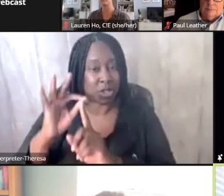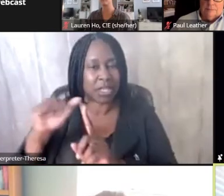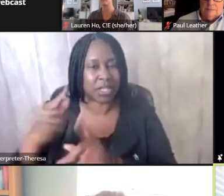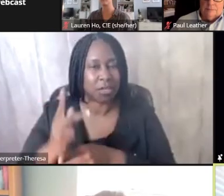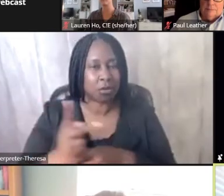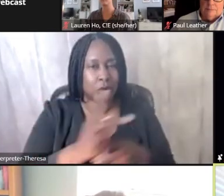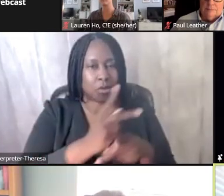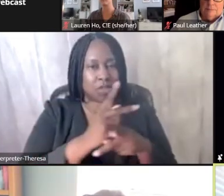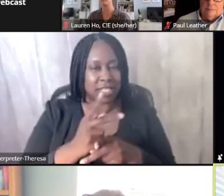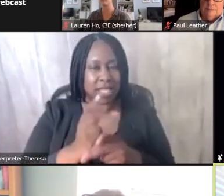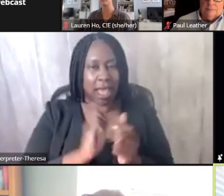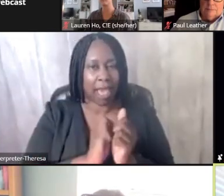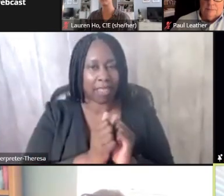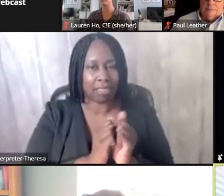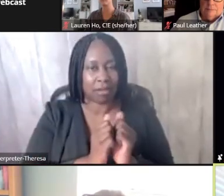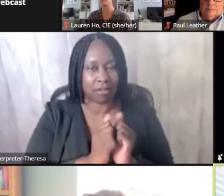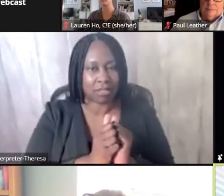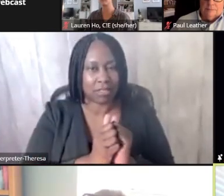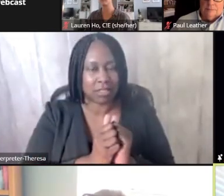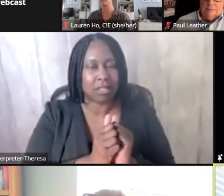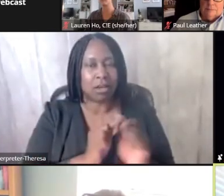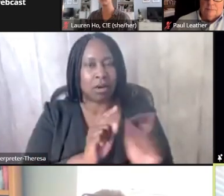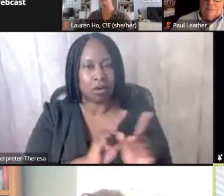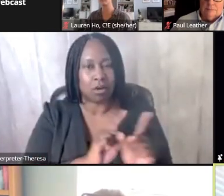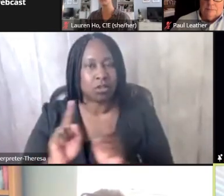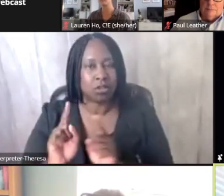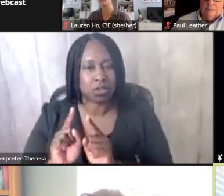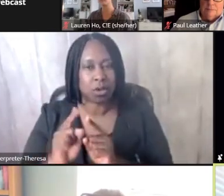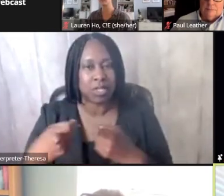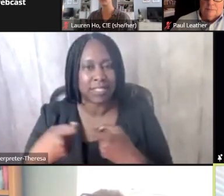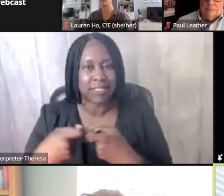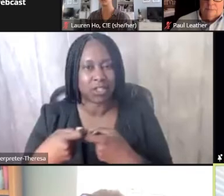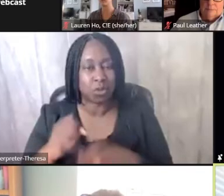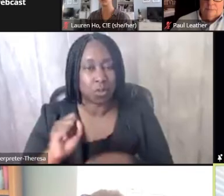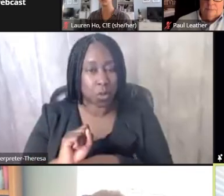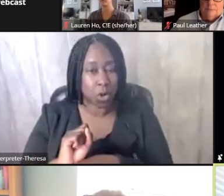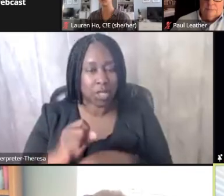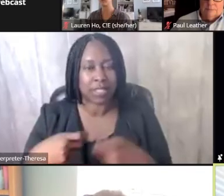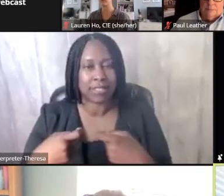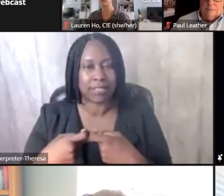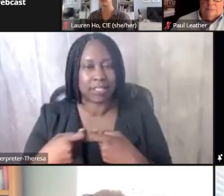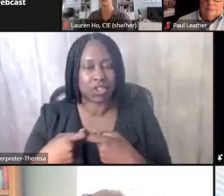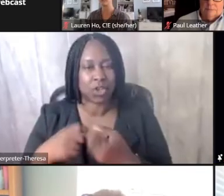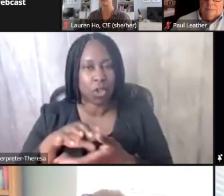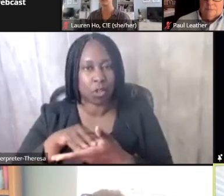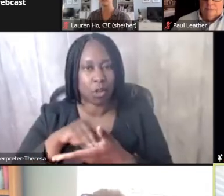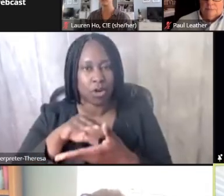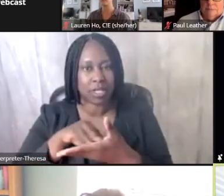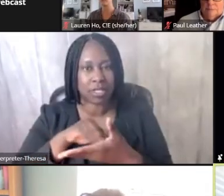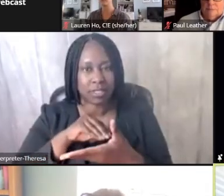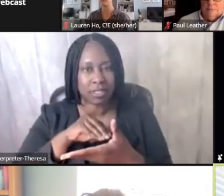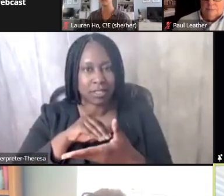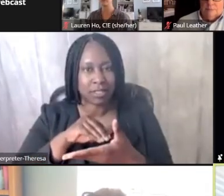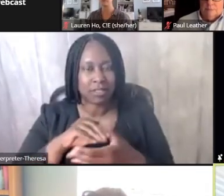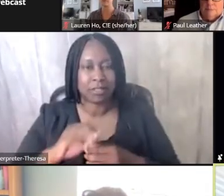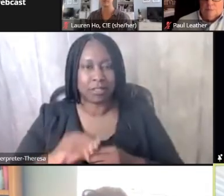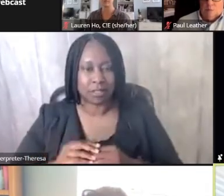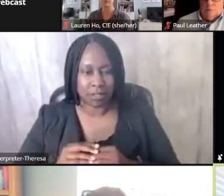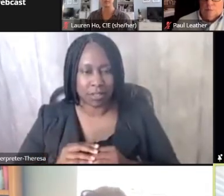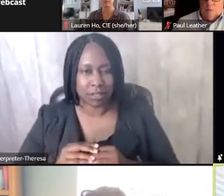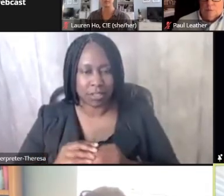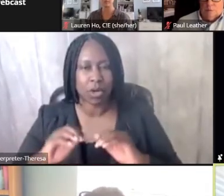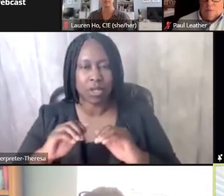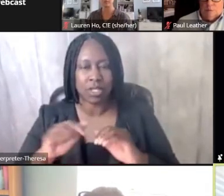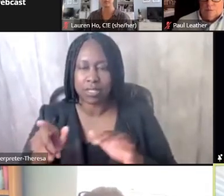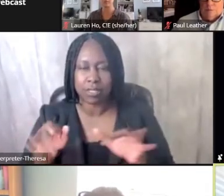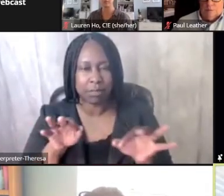and this domain of digital work and digital learning. So really how he thinks about those things as similar